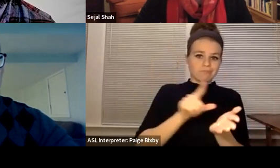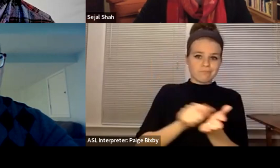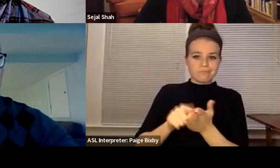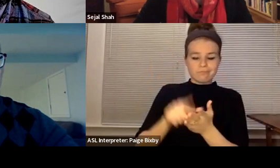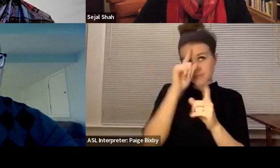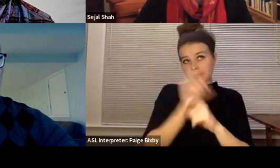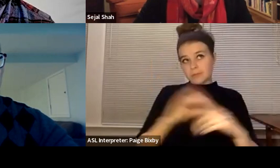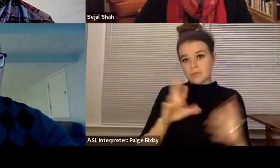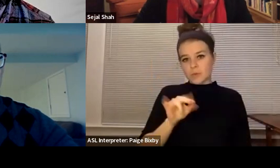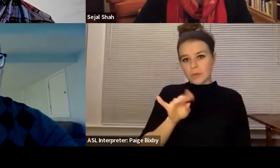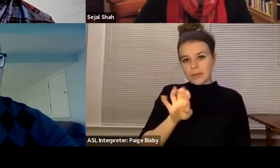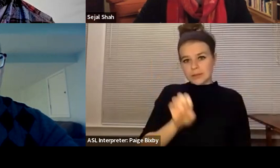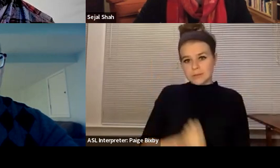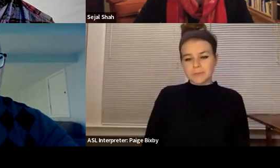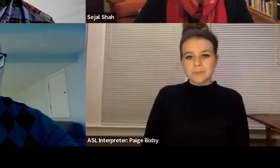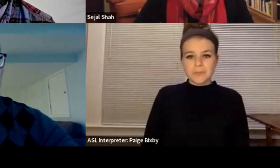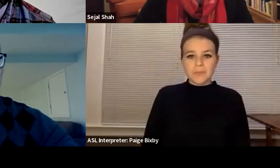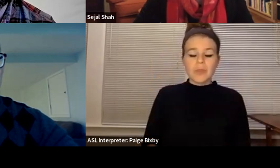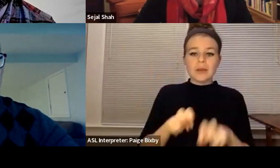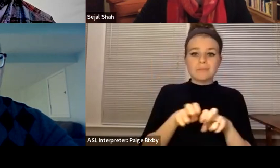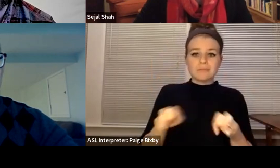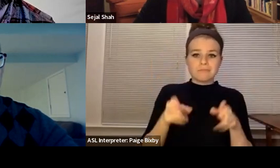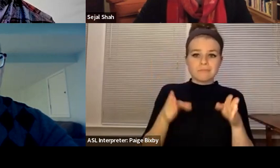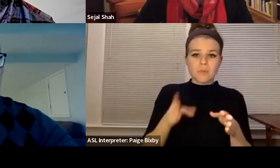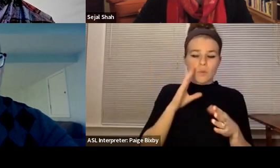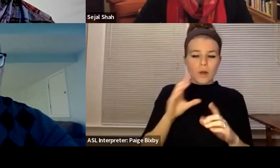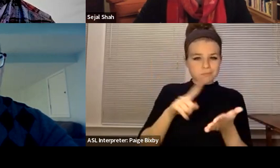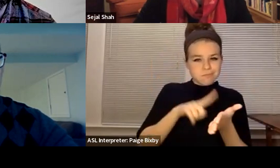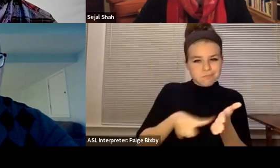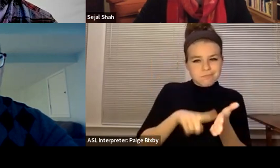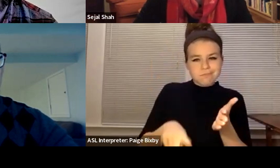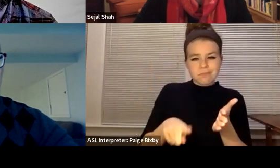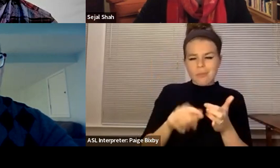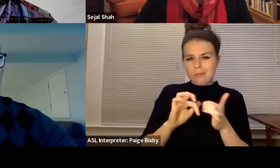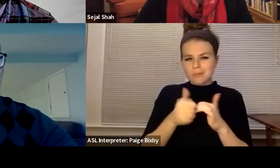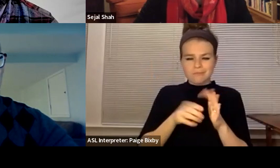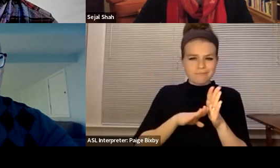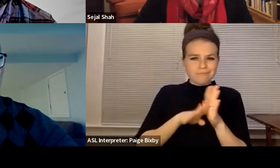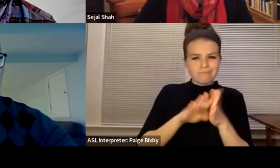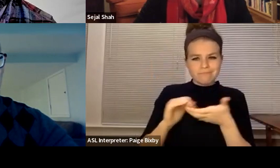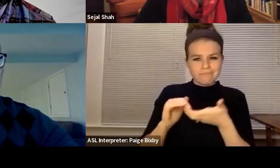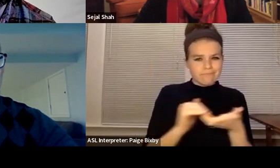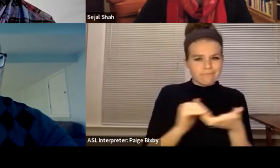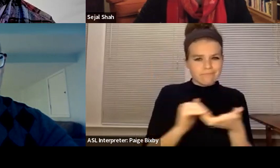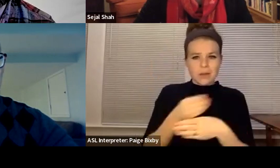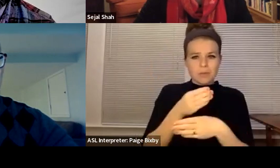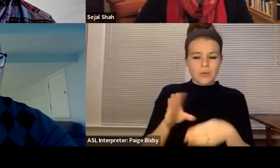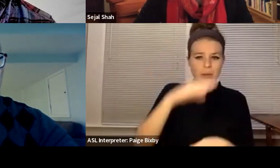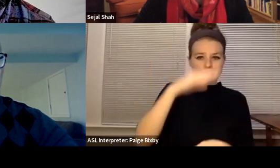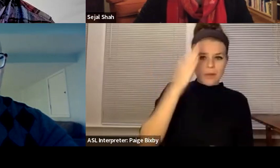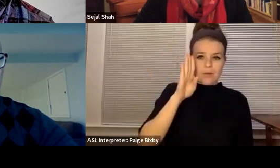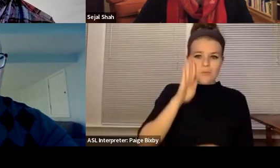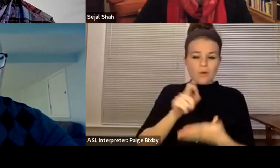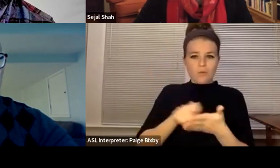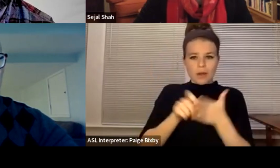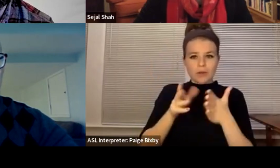race. Panelists explore how to forge and foster collaborations between black and brown writers through solidarity and